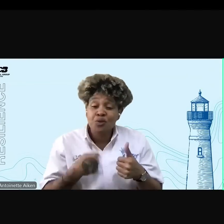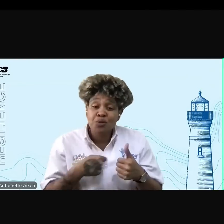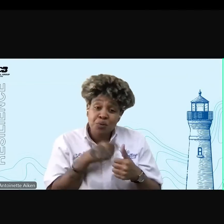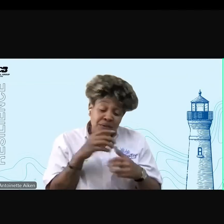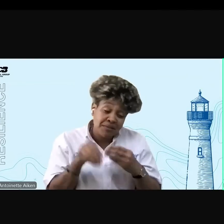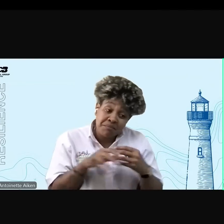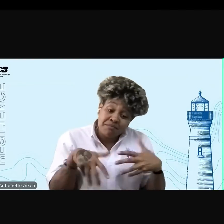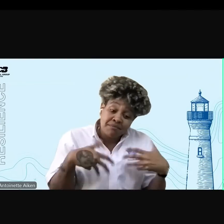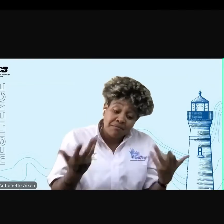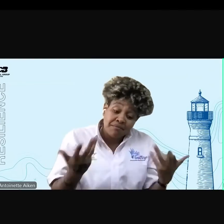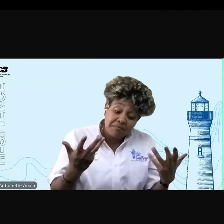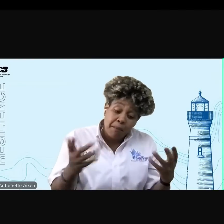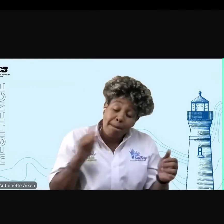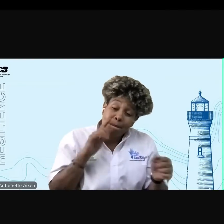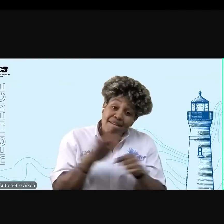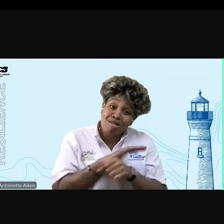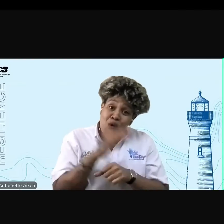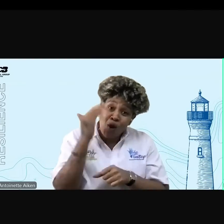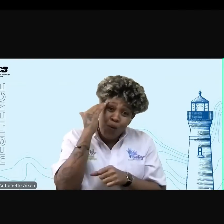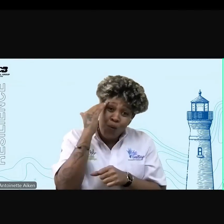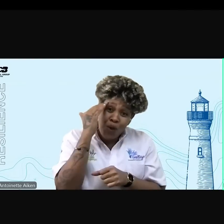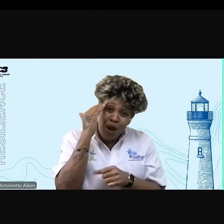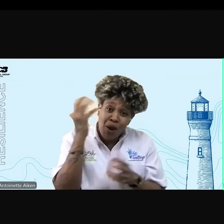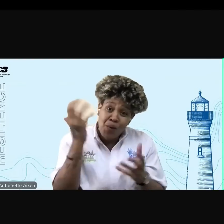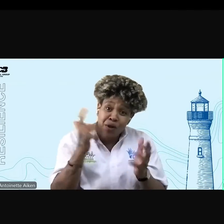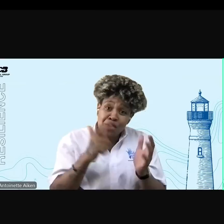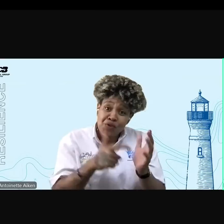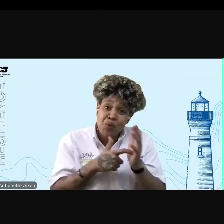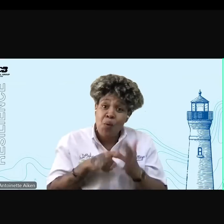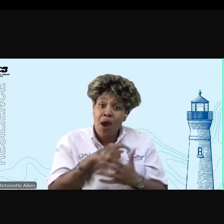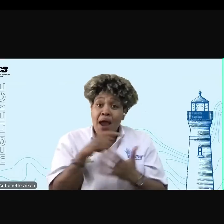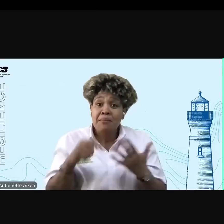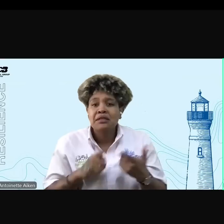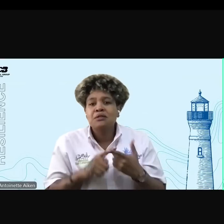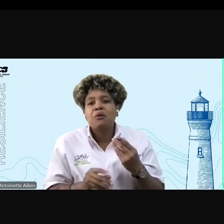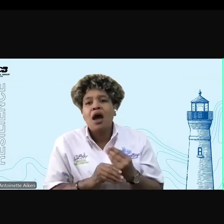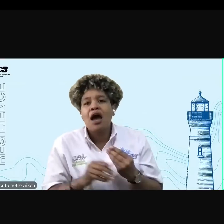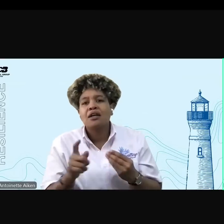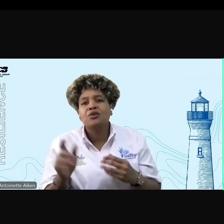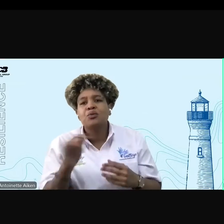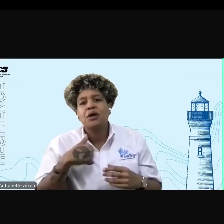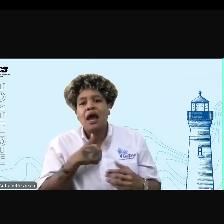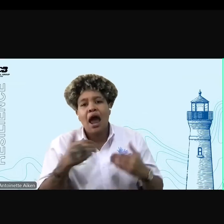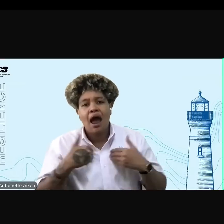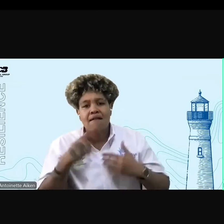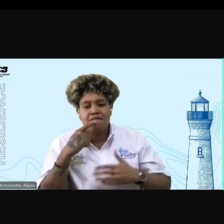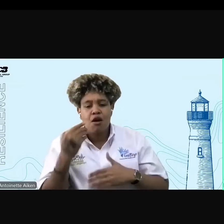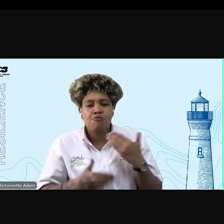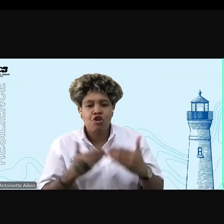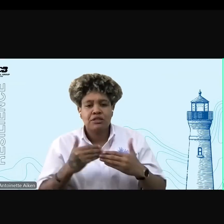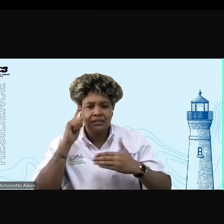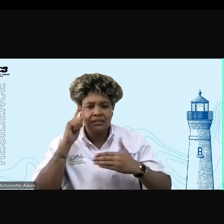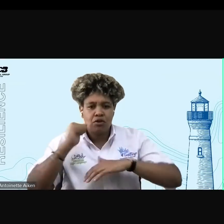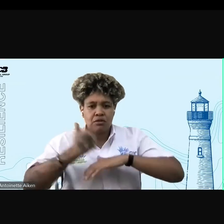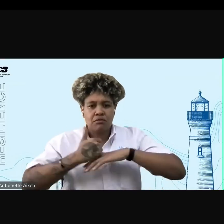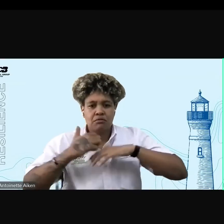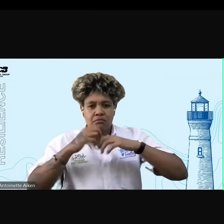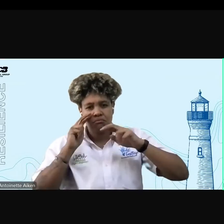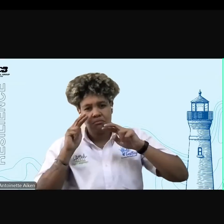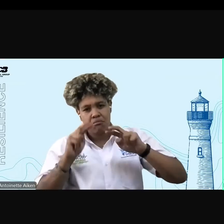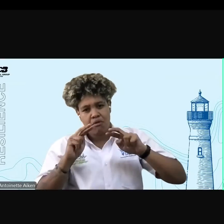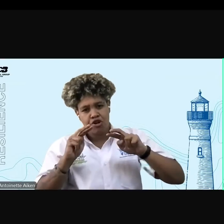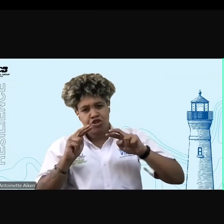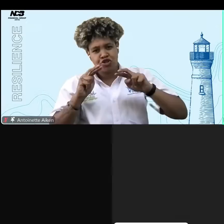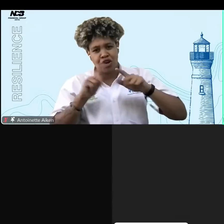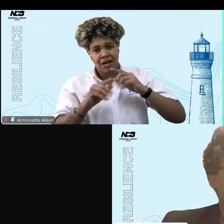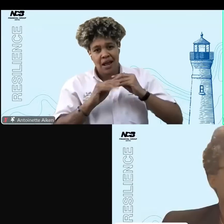that we're fully aware of what the requirements are, and then also that we have a process for implementing and monitoring.